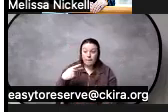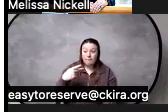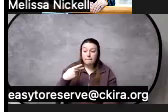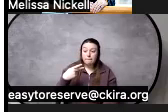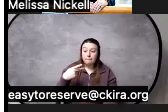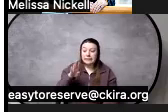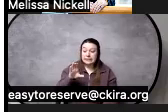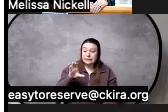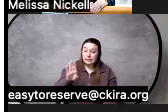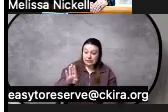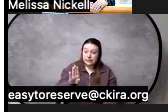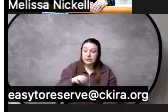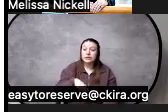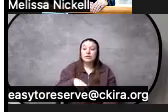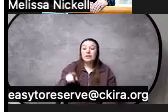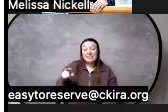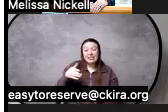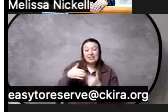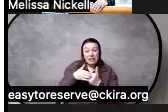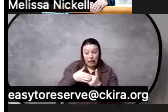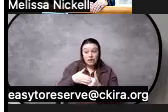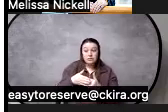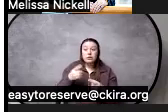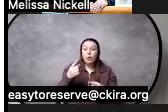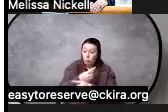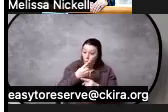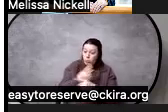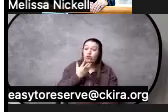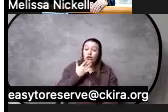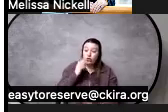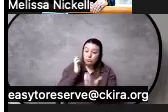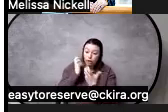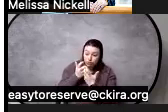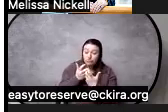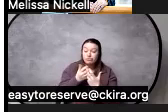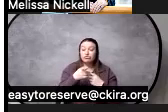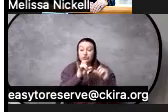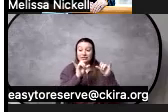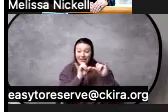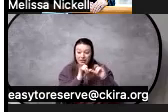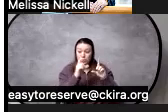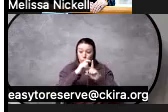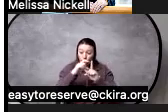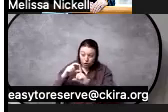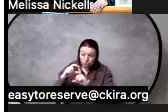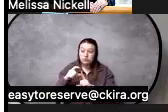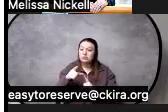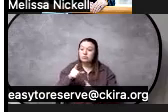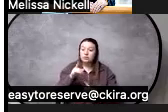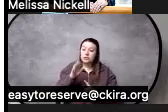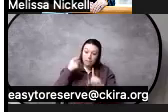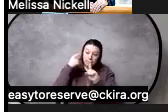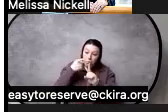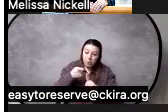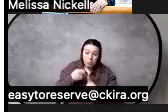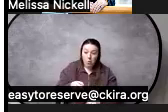This slide properly utilizes appropriate colored, sized, and font text to communicate main ideas, which are